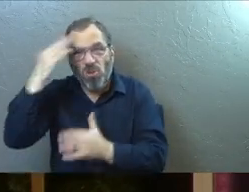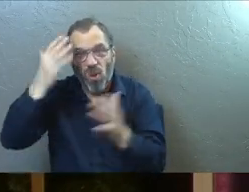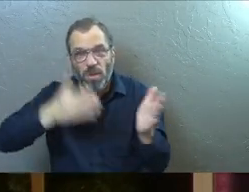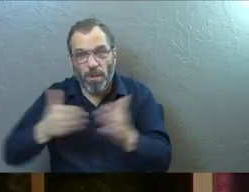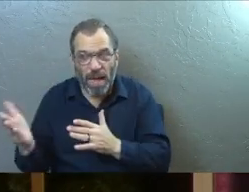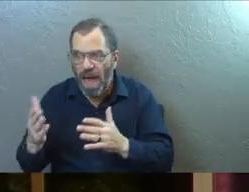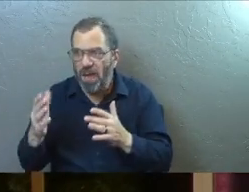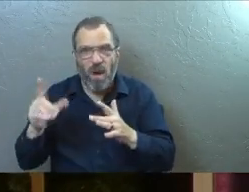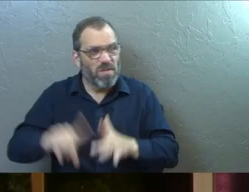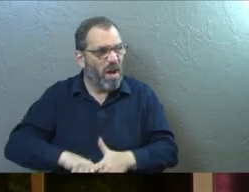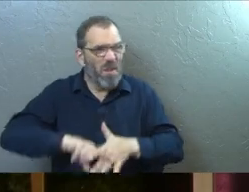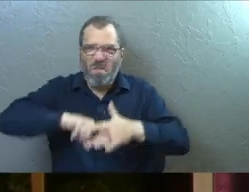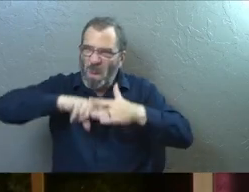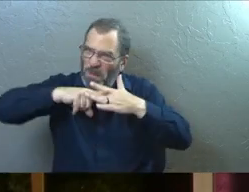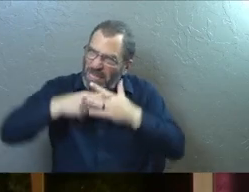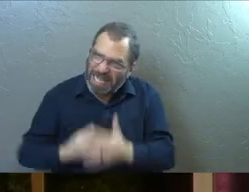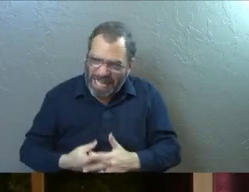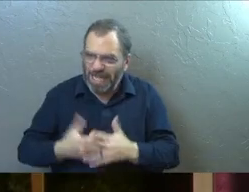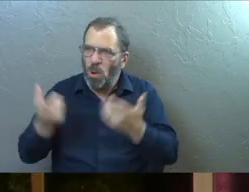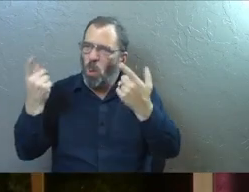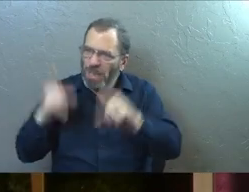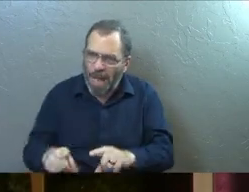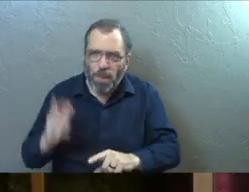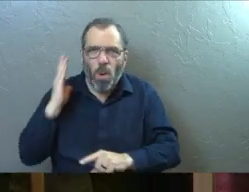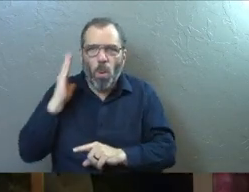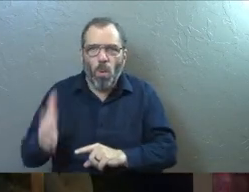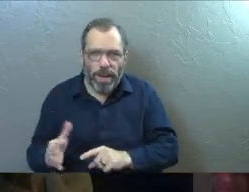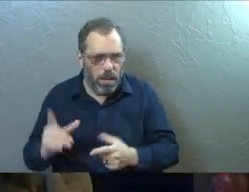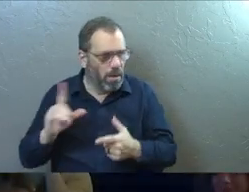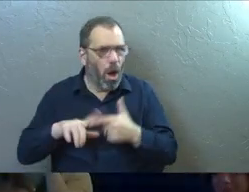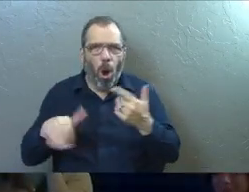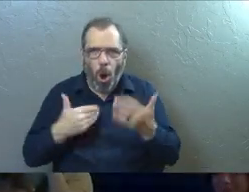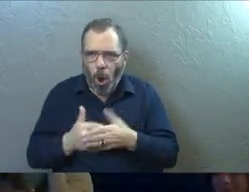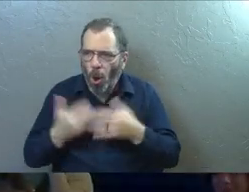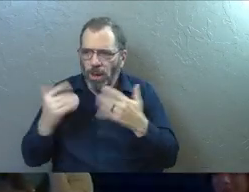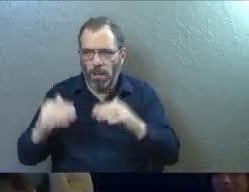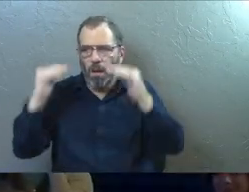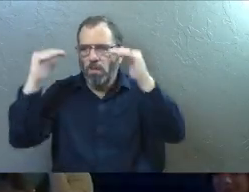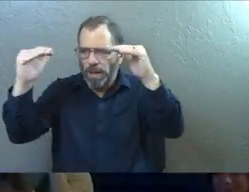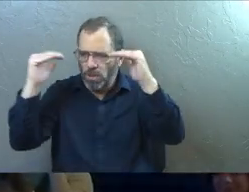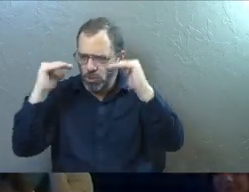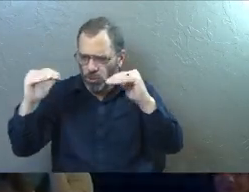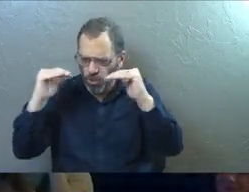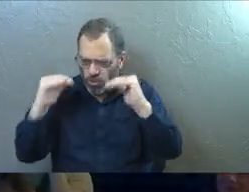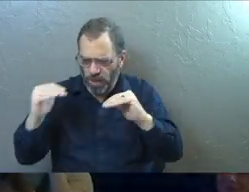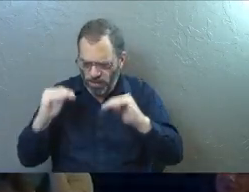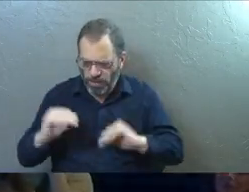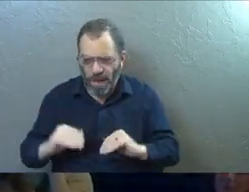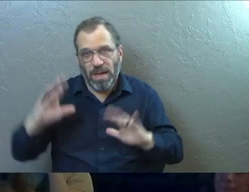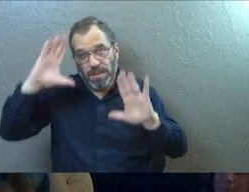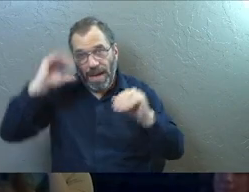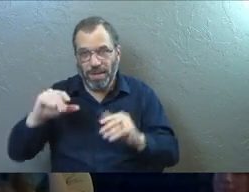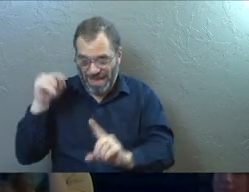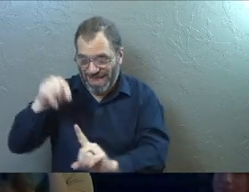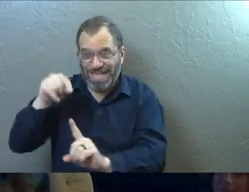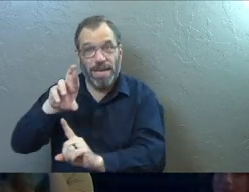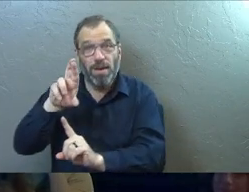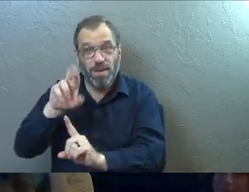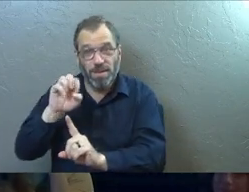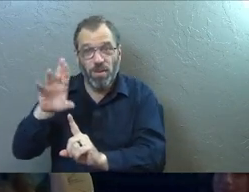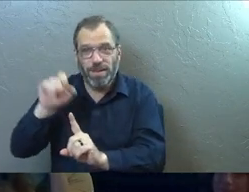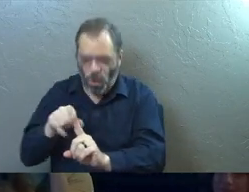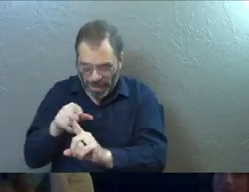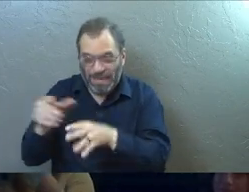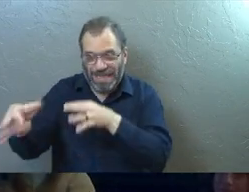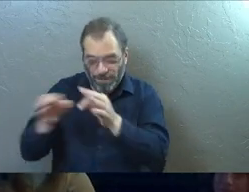plan, like from a very early age. What's gonna happen? What are all the different steps? What do I need to expect, right? That's who Reese is. And so we